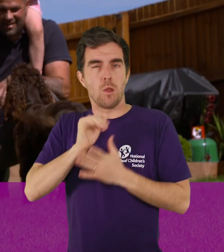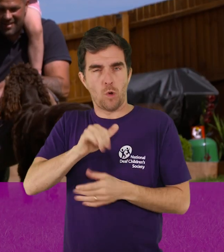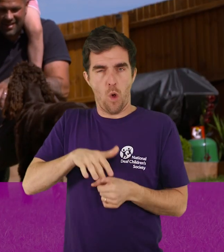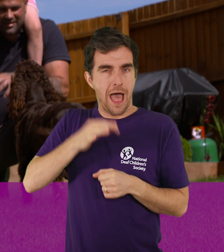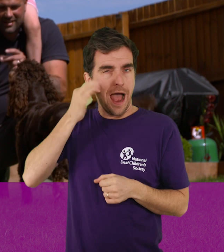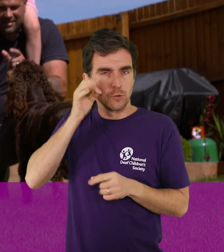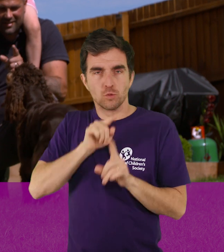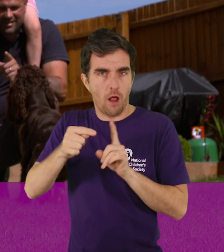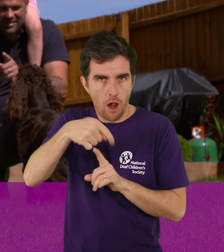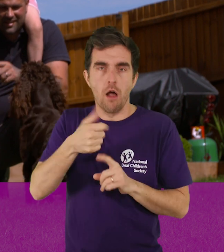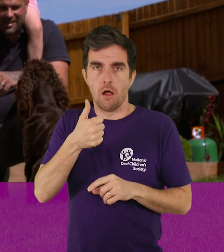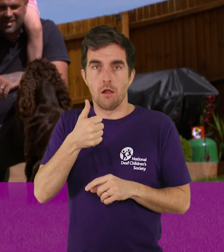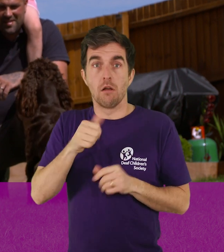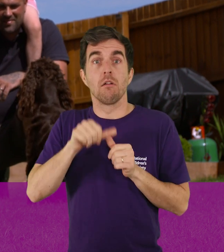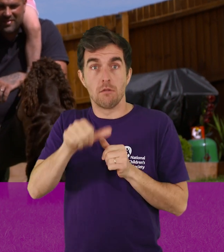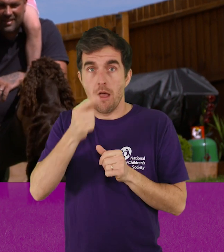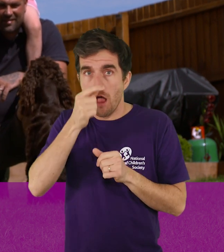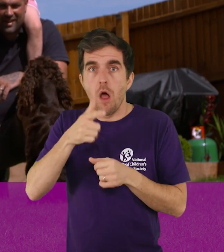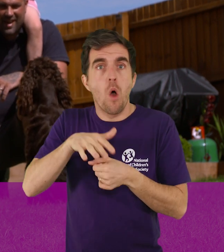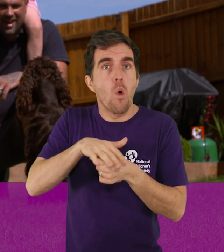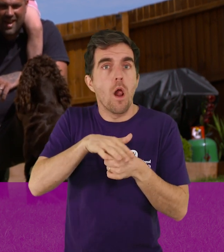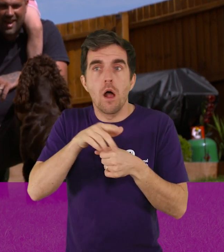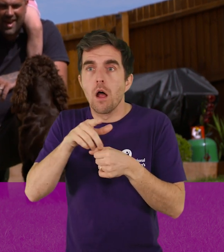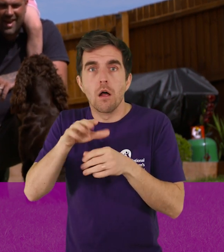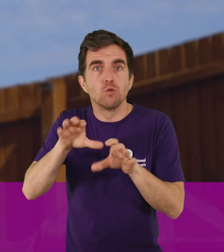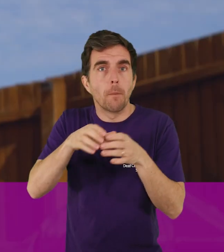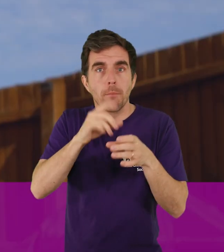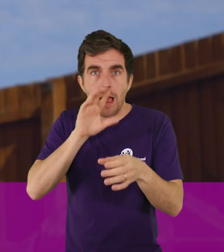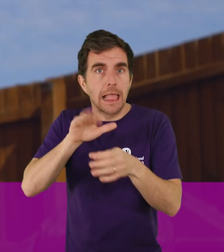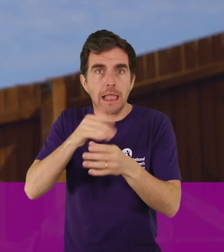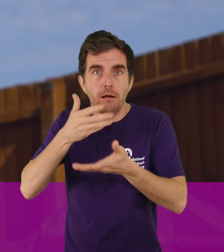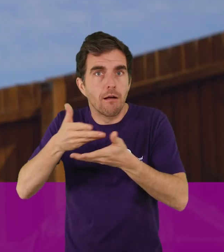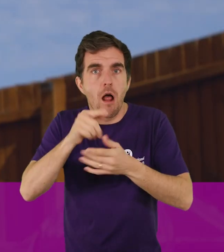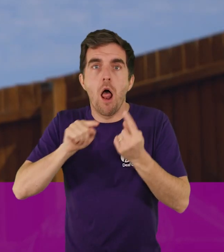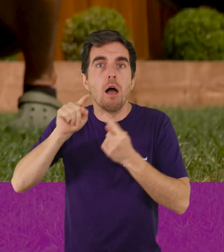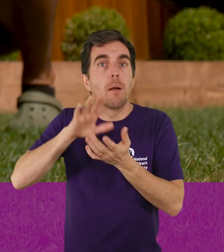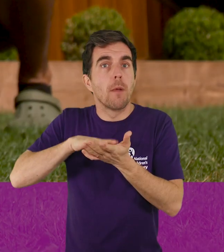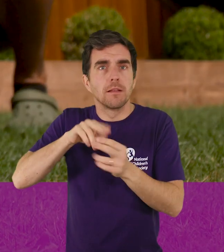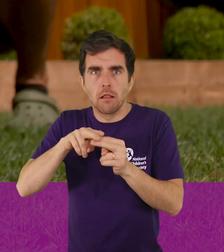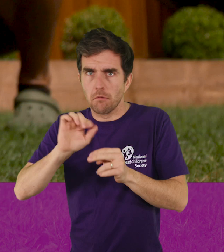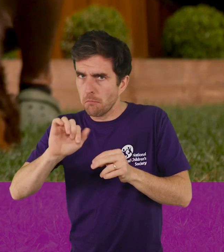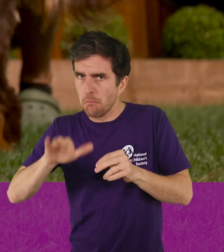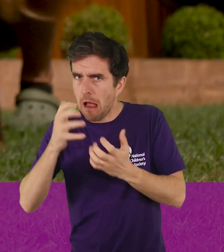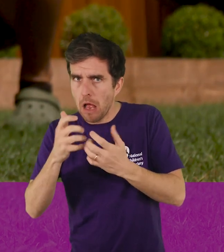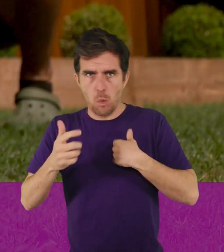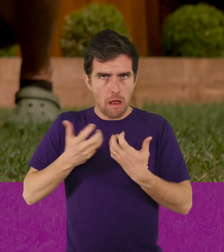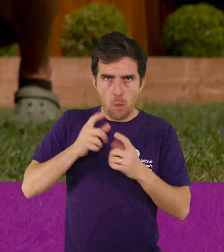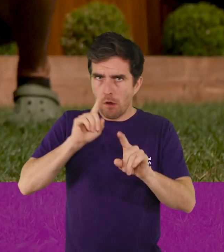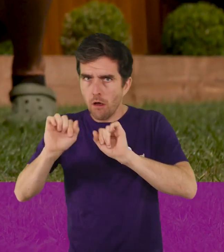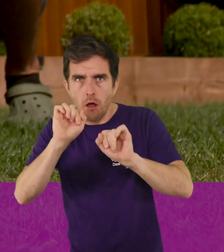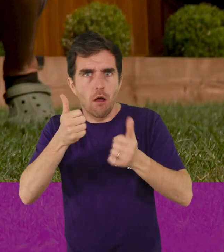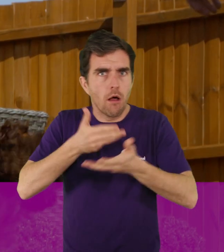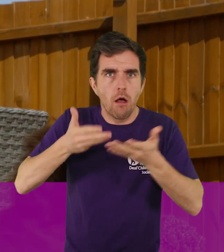will be done through your local council. In turn, there are local social groups that you can join and speak to other